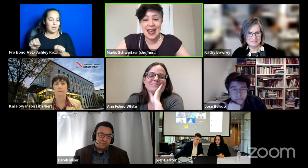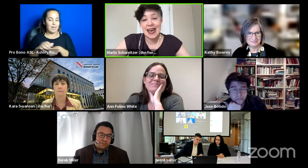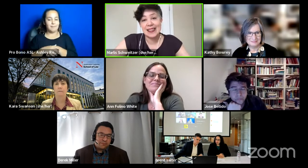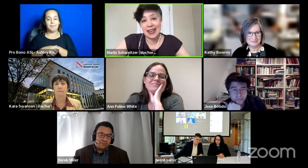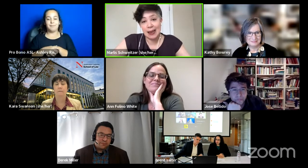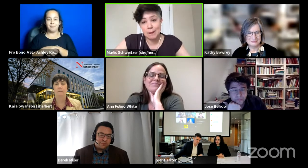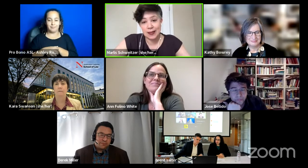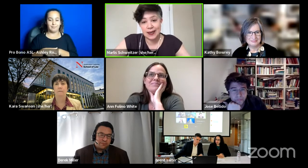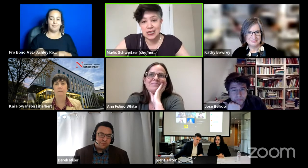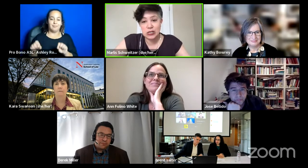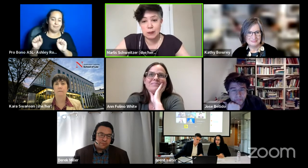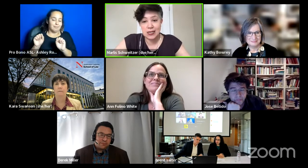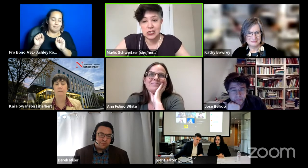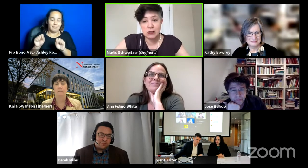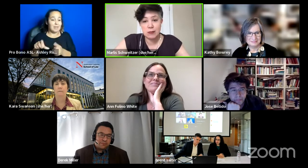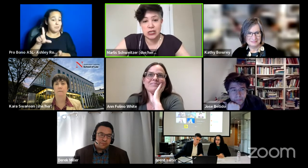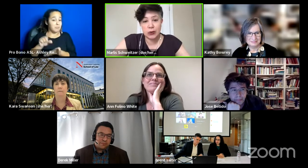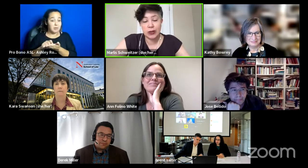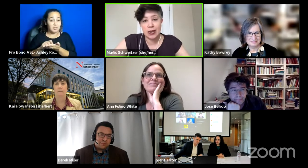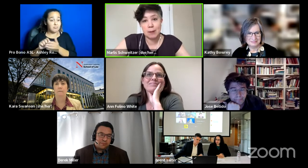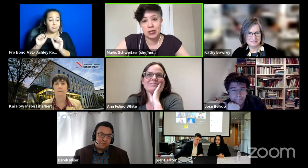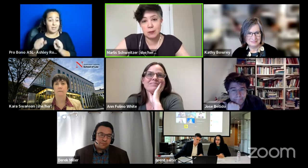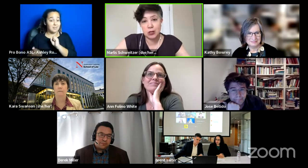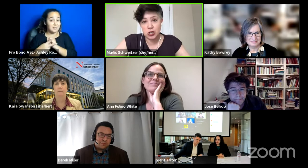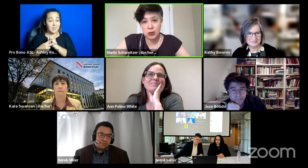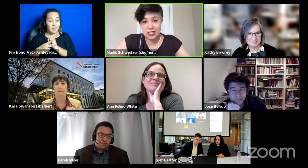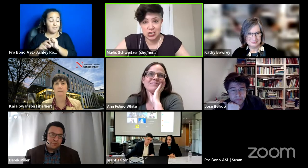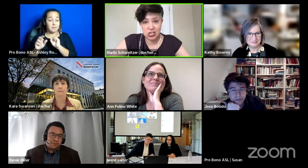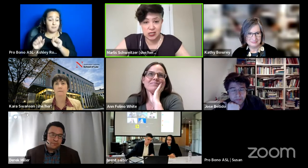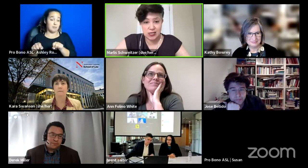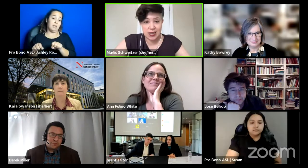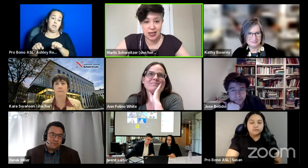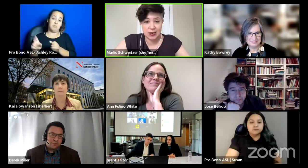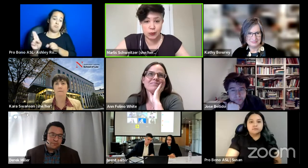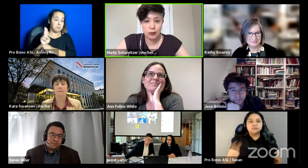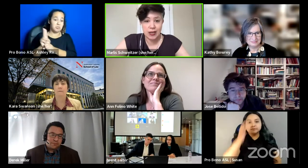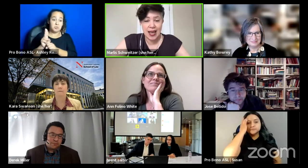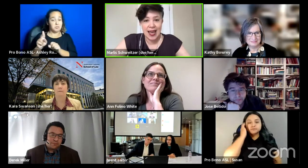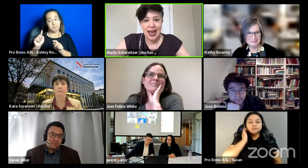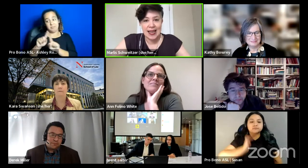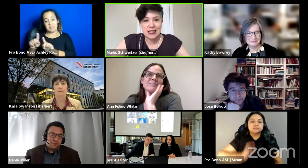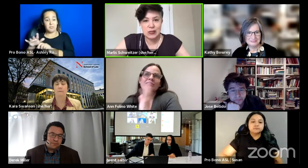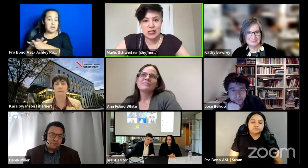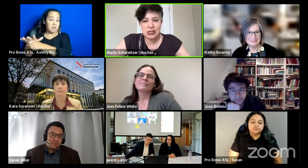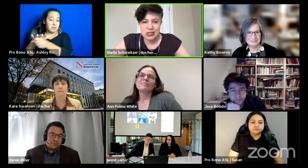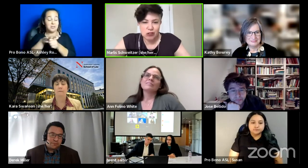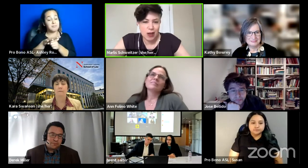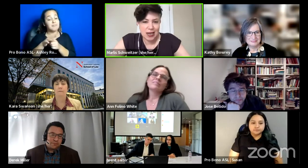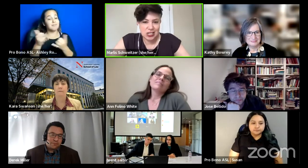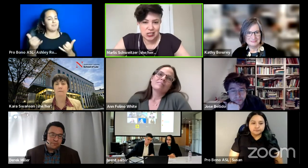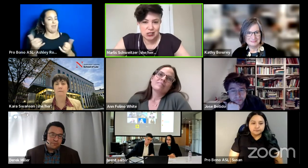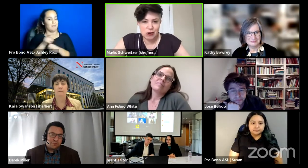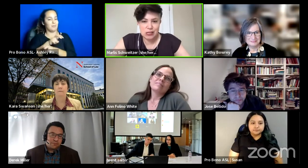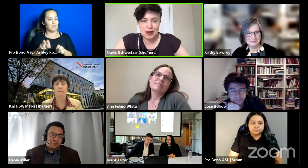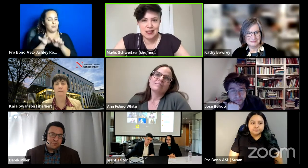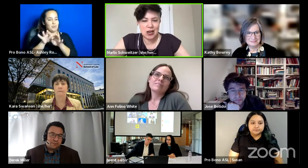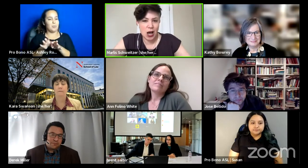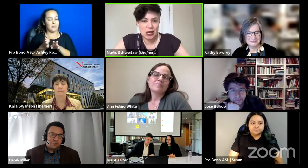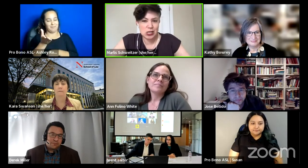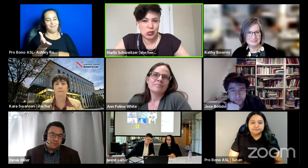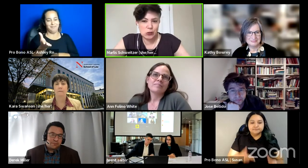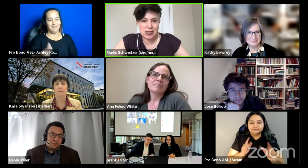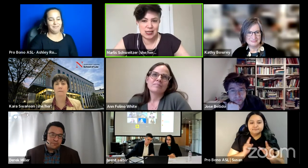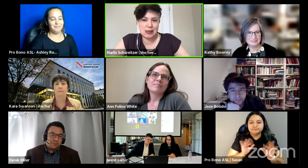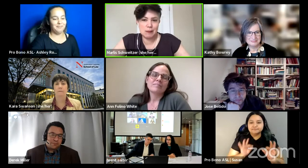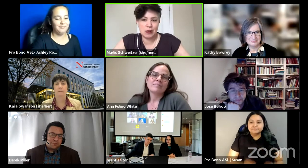plays, and the capability to administer the material in multiple jurisdictions," end quote. And so this strategy strikes me as